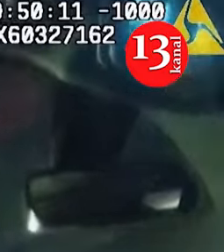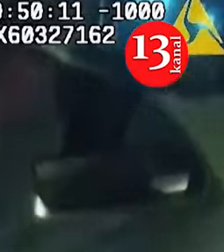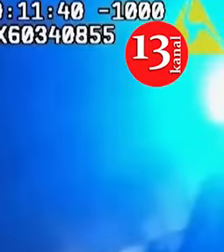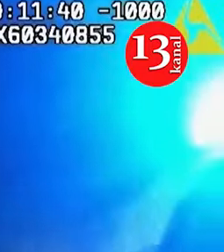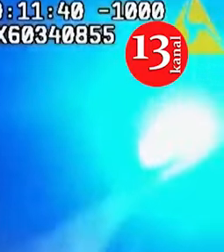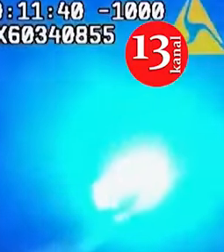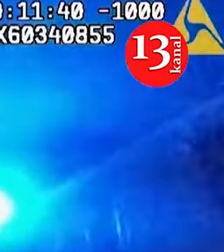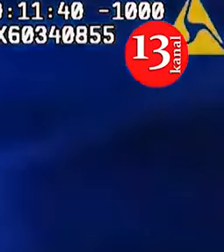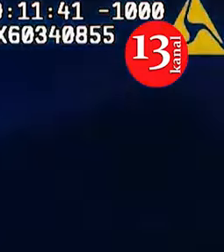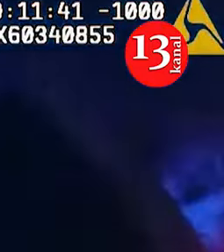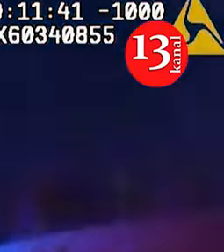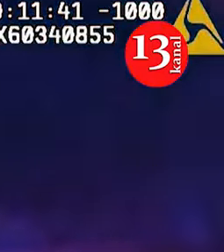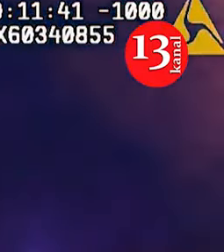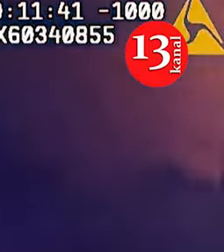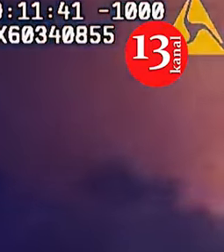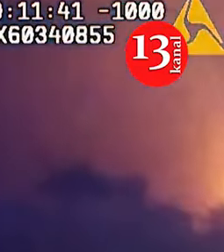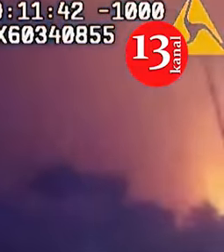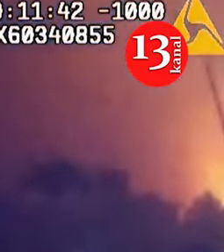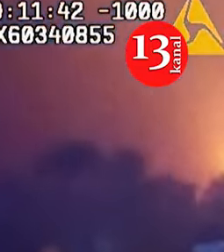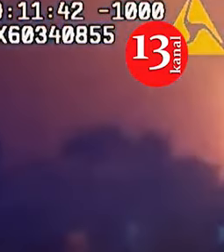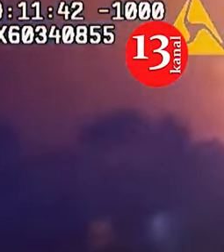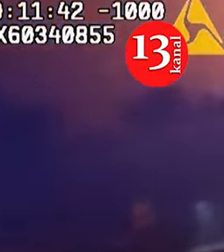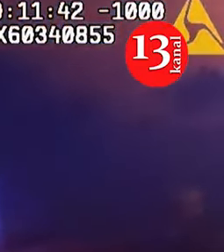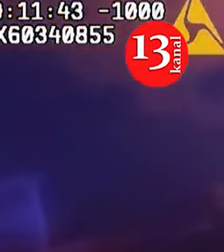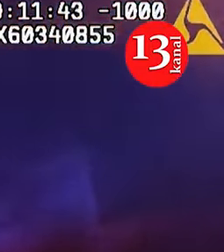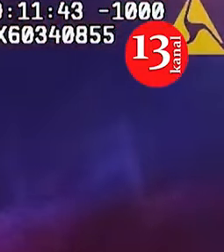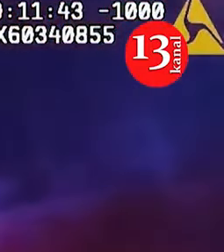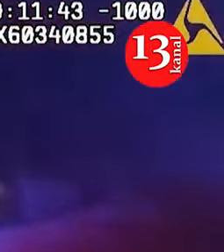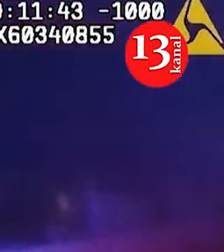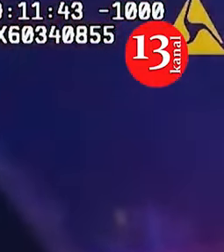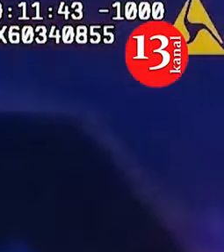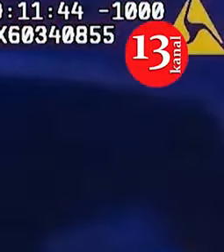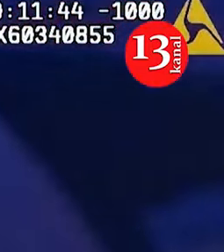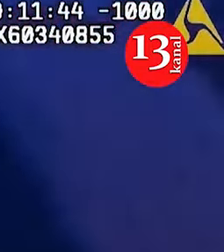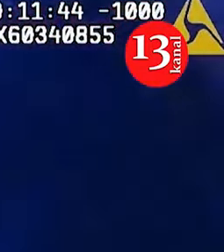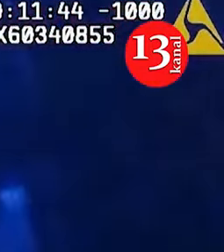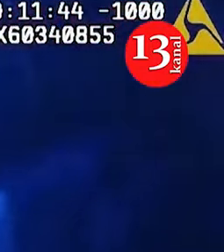now. It's gonna go bad fast, brother. Get your stuff.